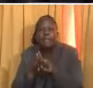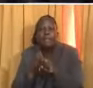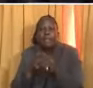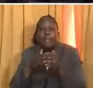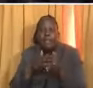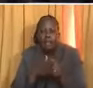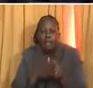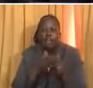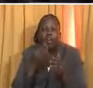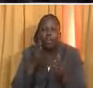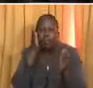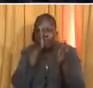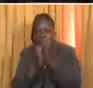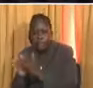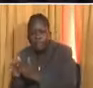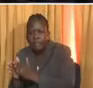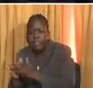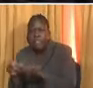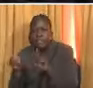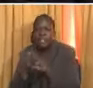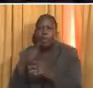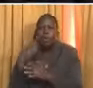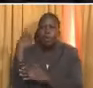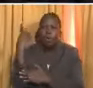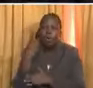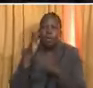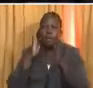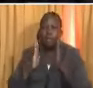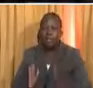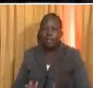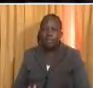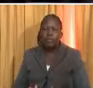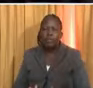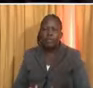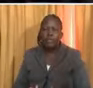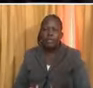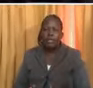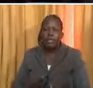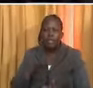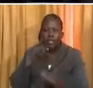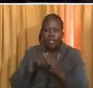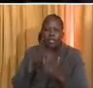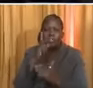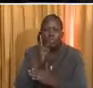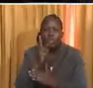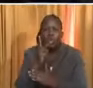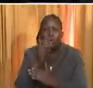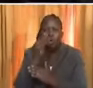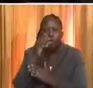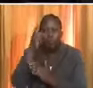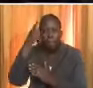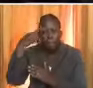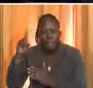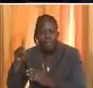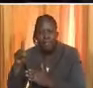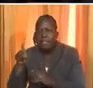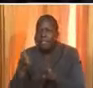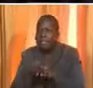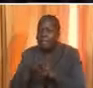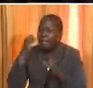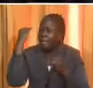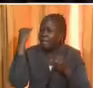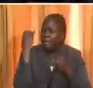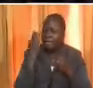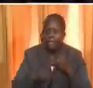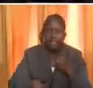from its inception and only passed on the baton to the two co-chairpersons when it was too late in the day